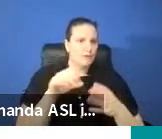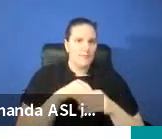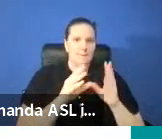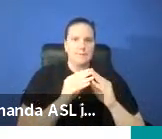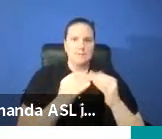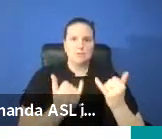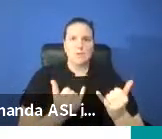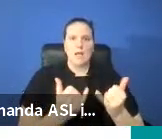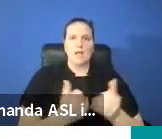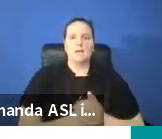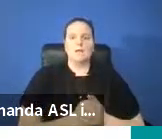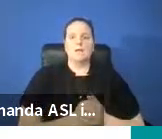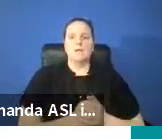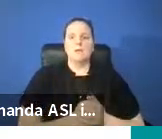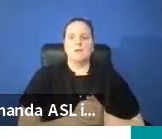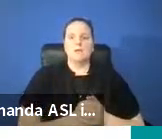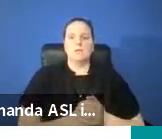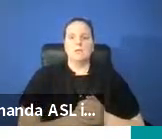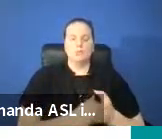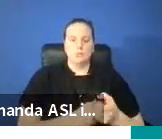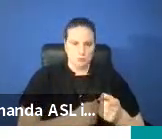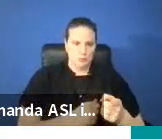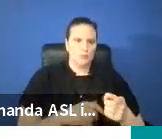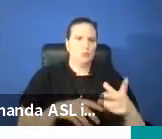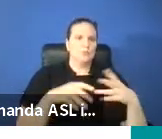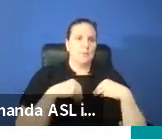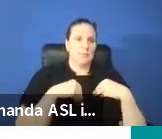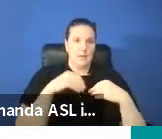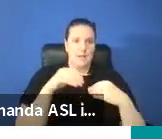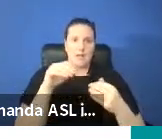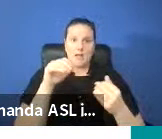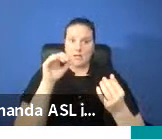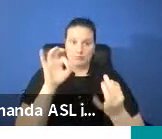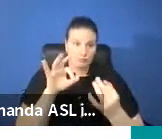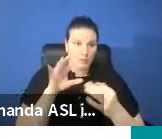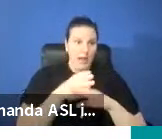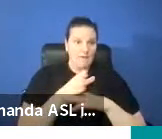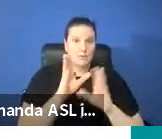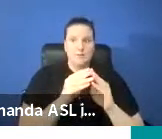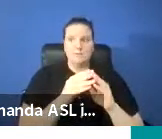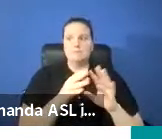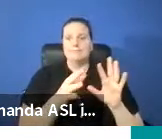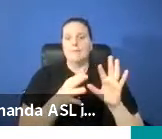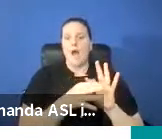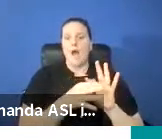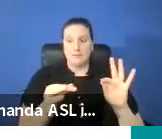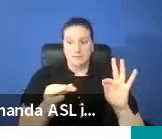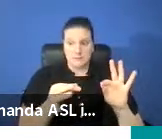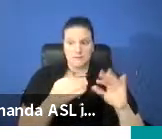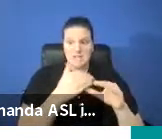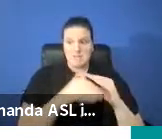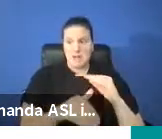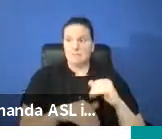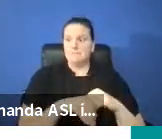To submit input after the meeting, email comments to